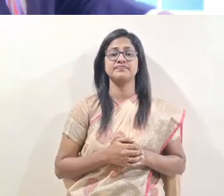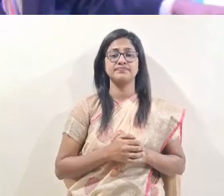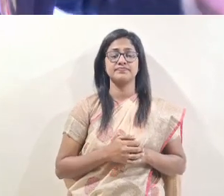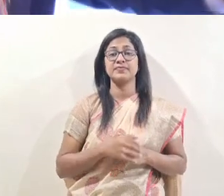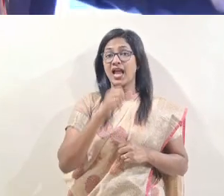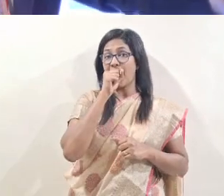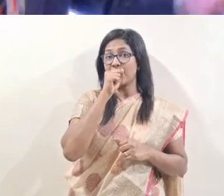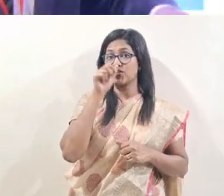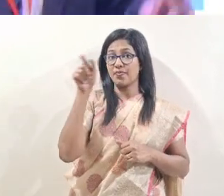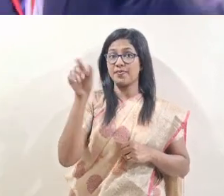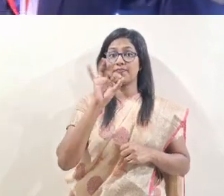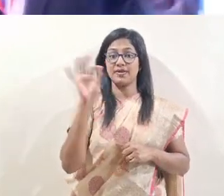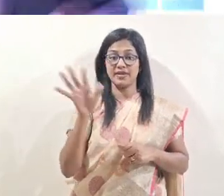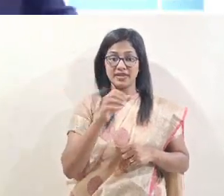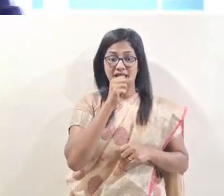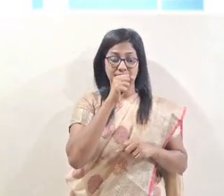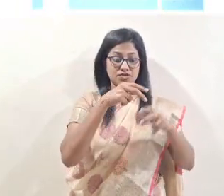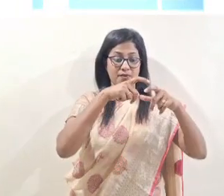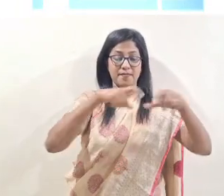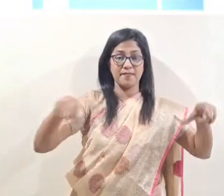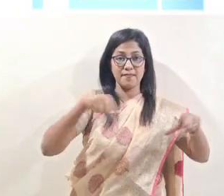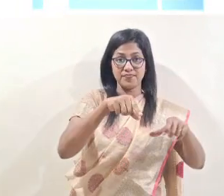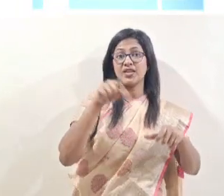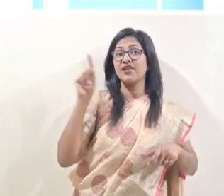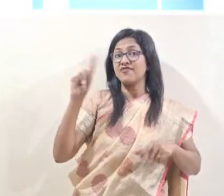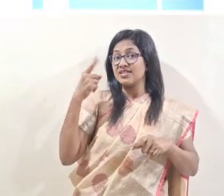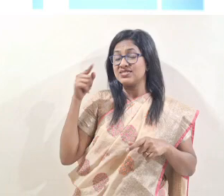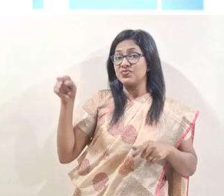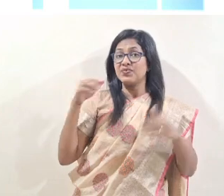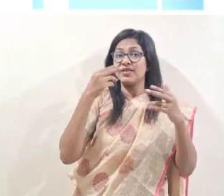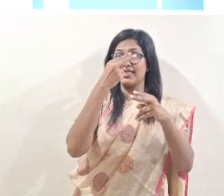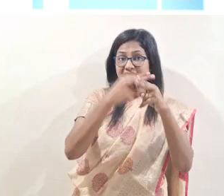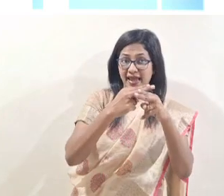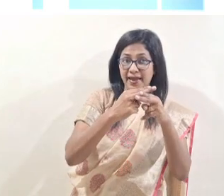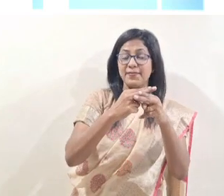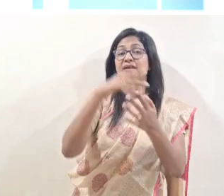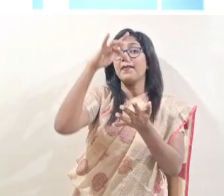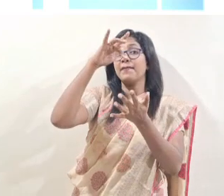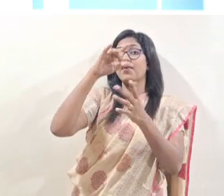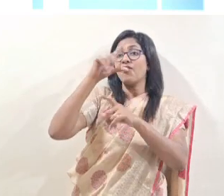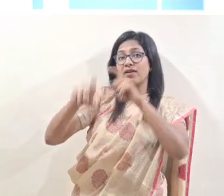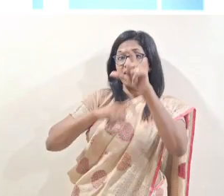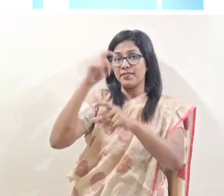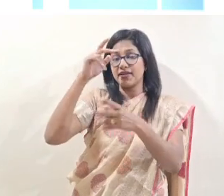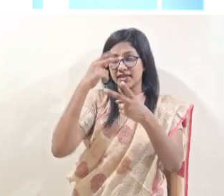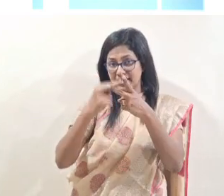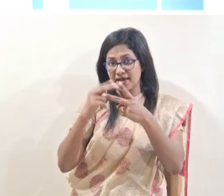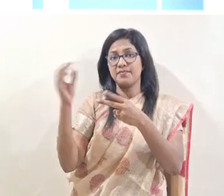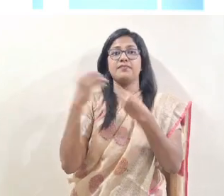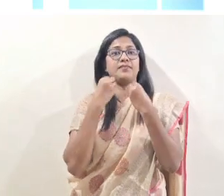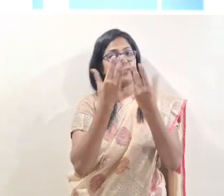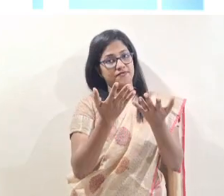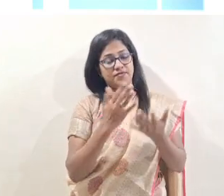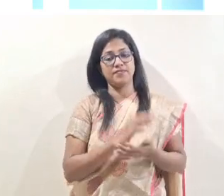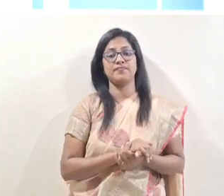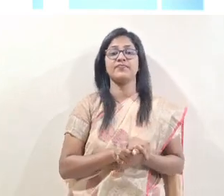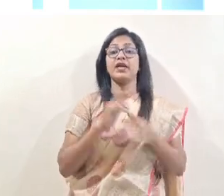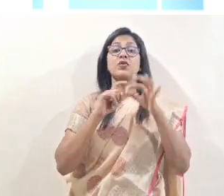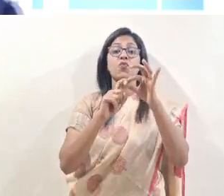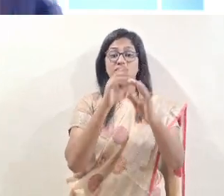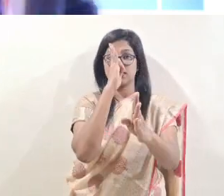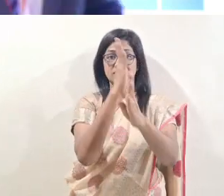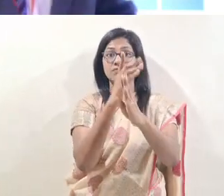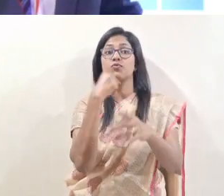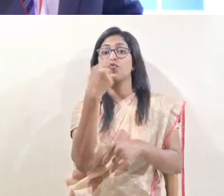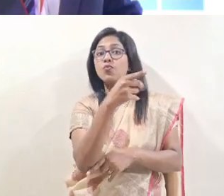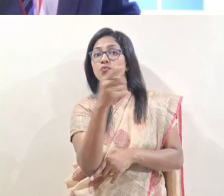And we have mics for the panelists, and if you can also indicate your name and from which organization you are and whom the question is